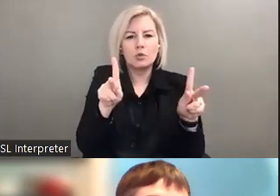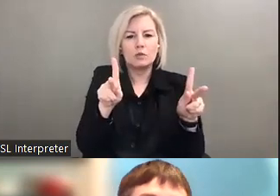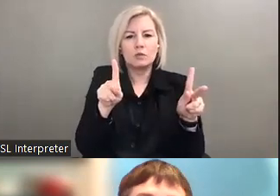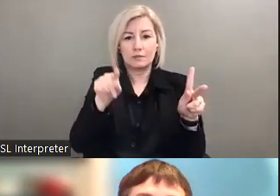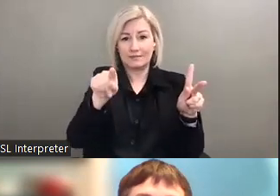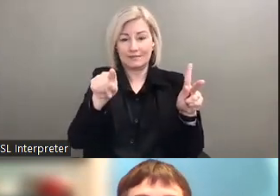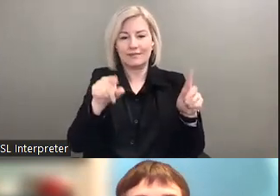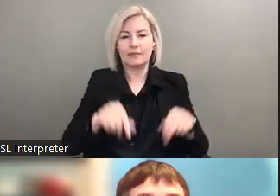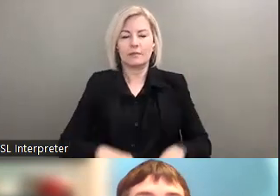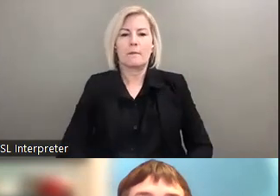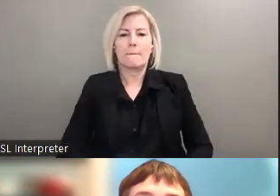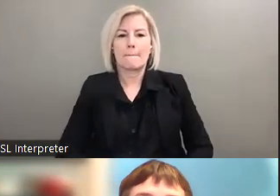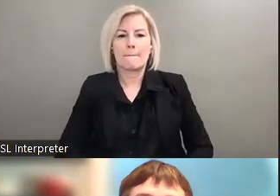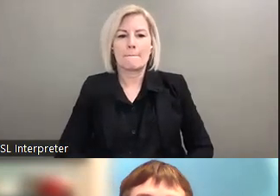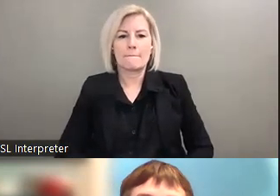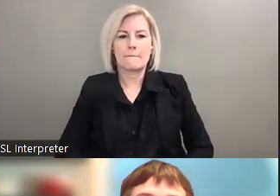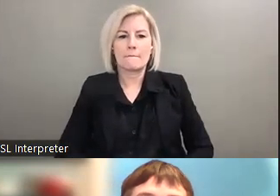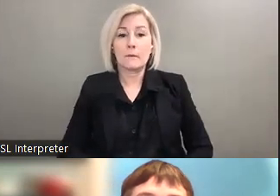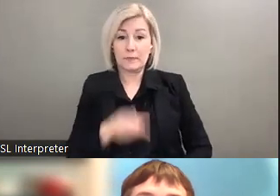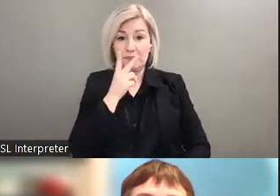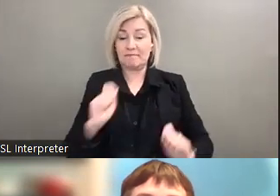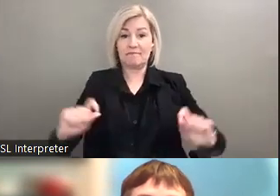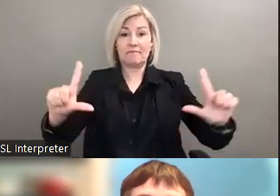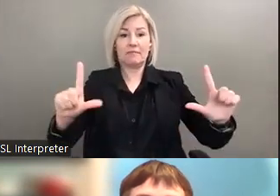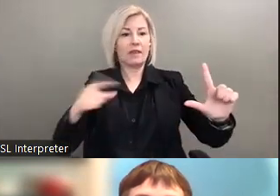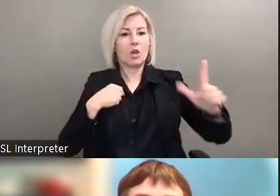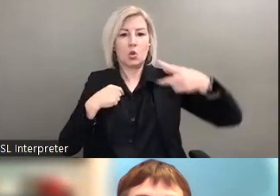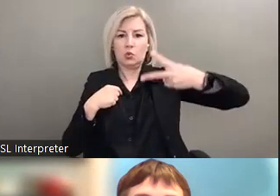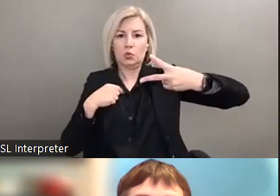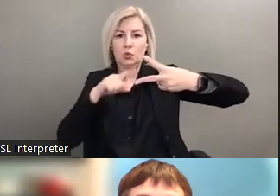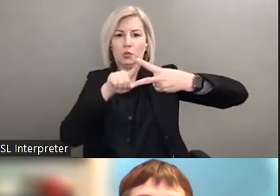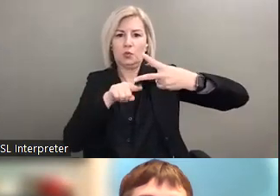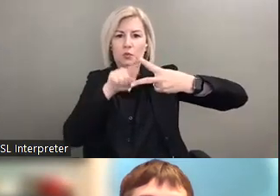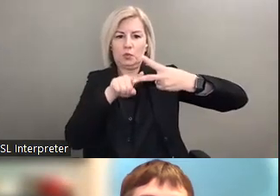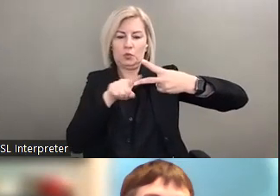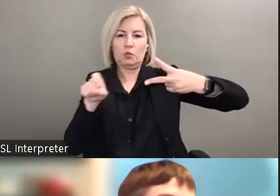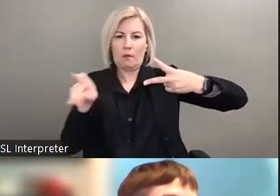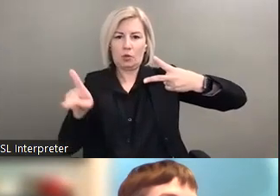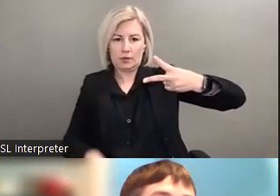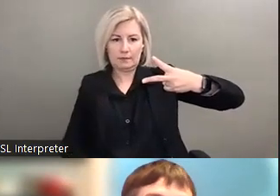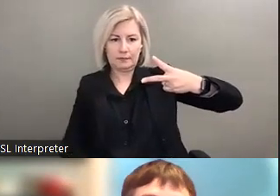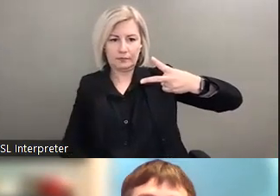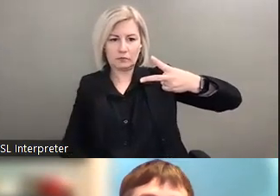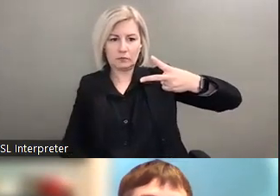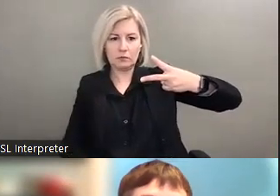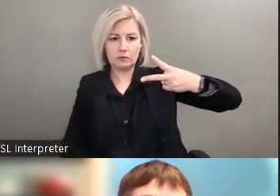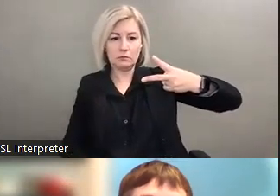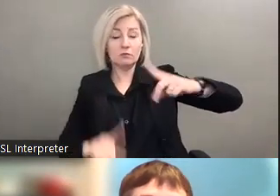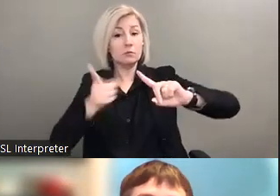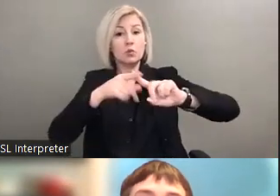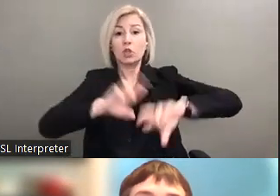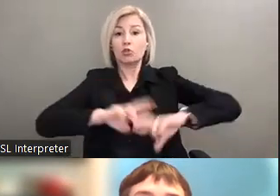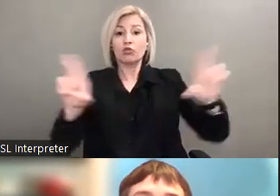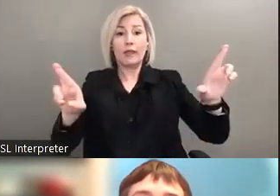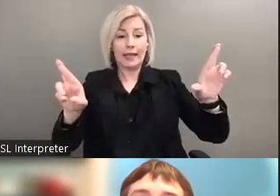applications. You'll see here that we have 2 funding opportunities available. When you're ready to apply for